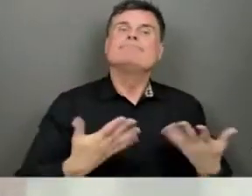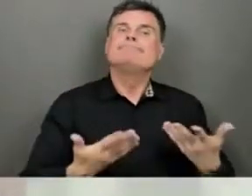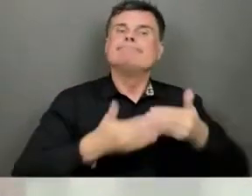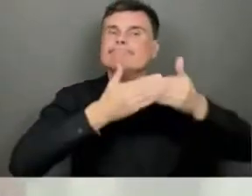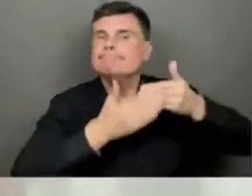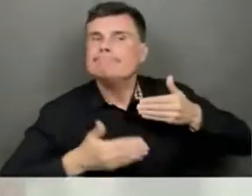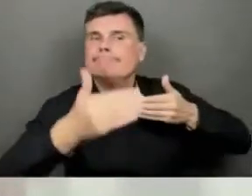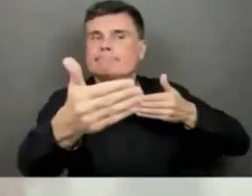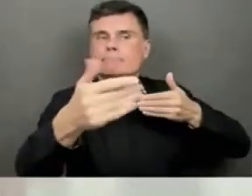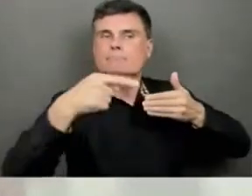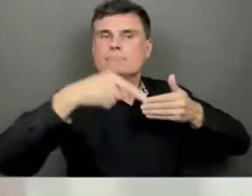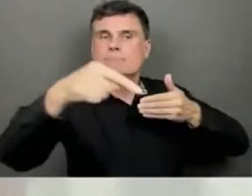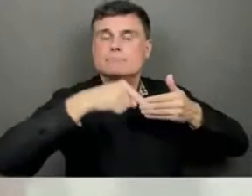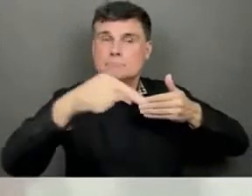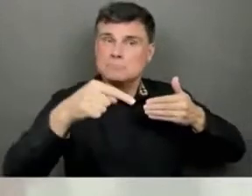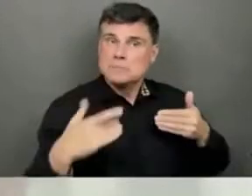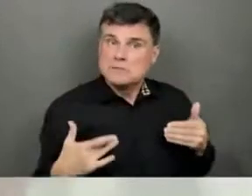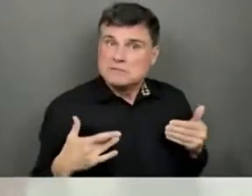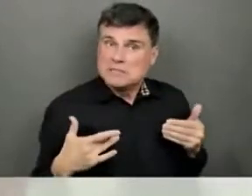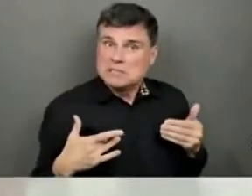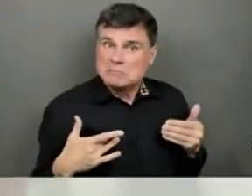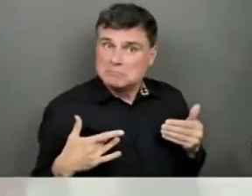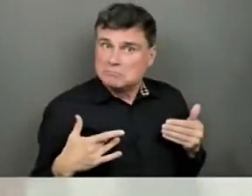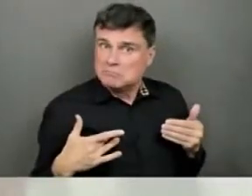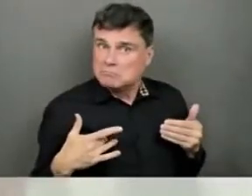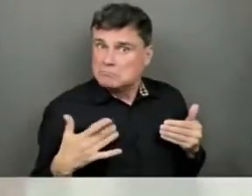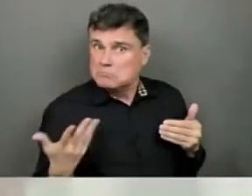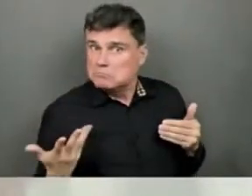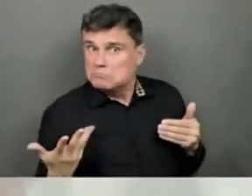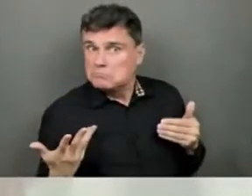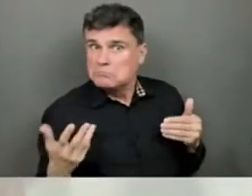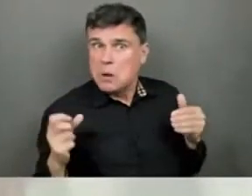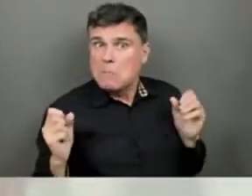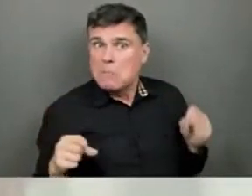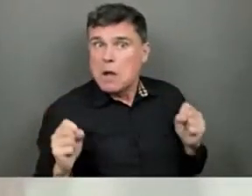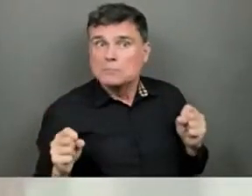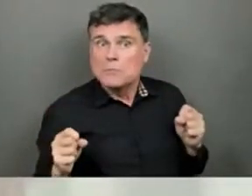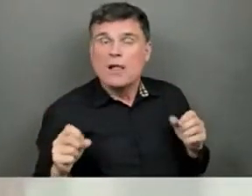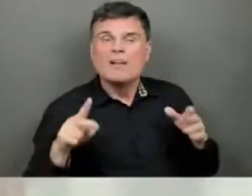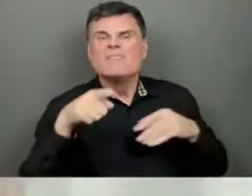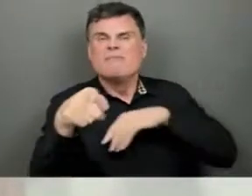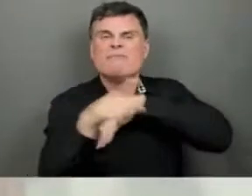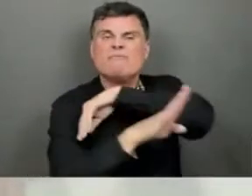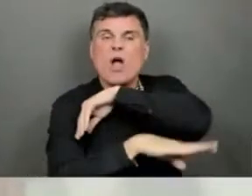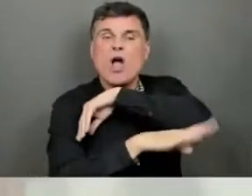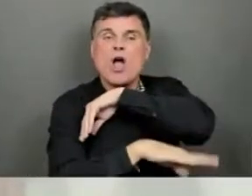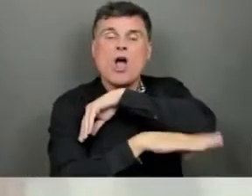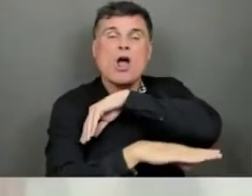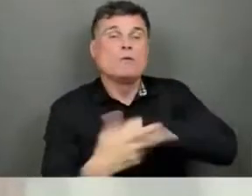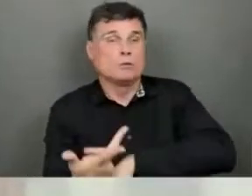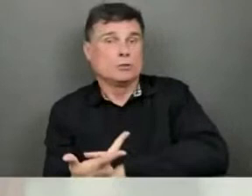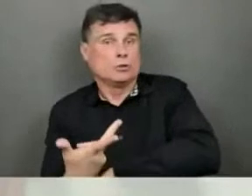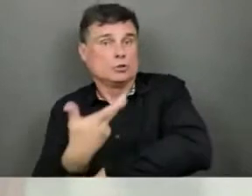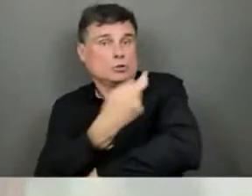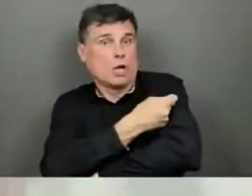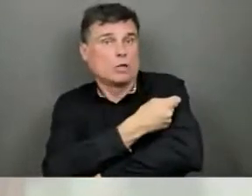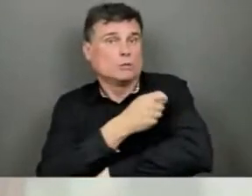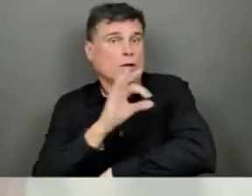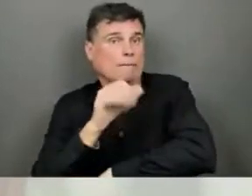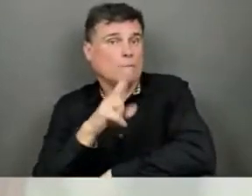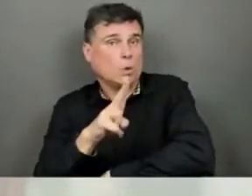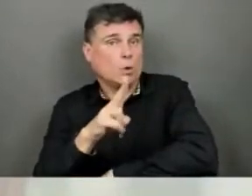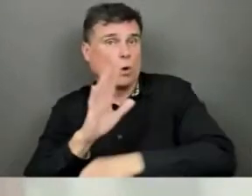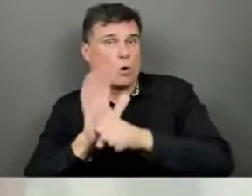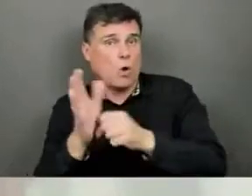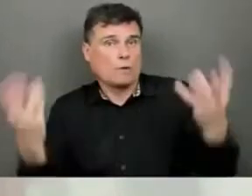be fall campaigns with a potential COVID flu shot together, and that will be the one time a year potentially that someone